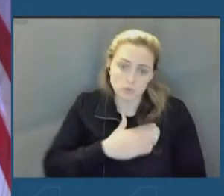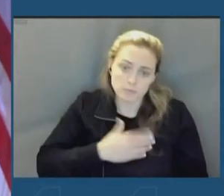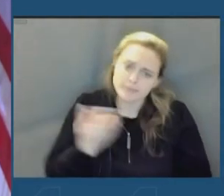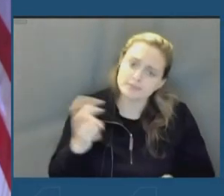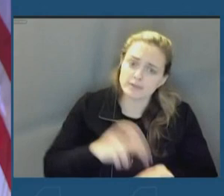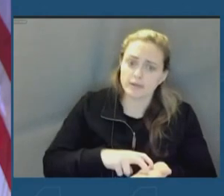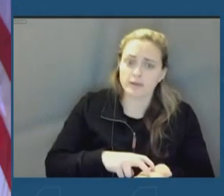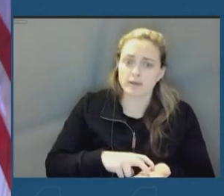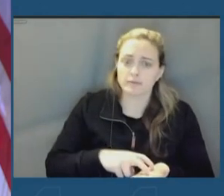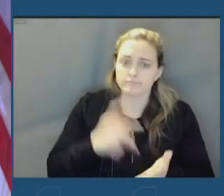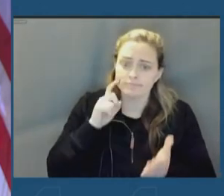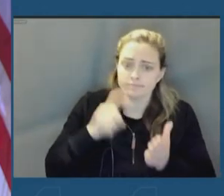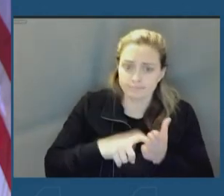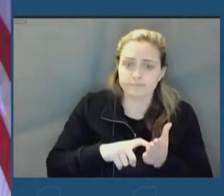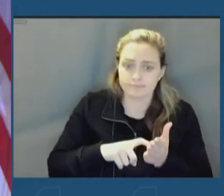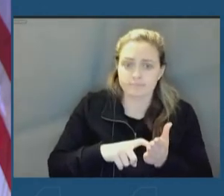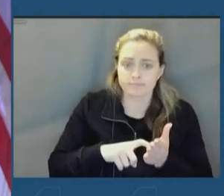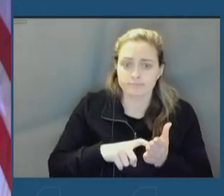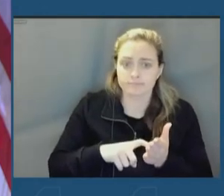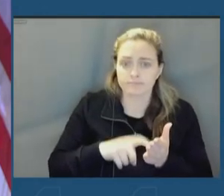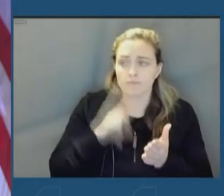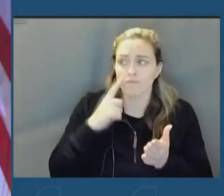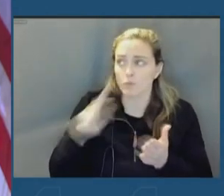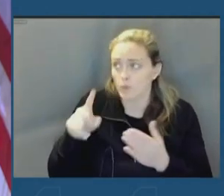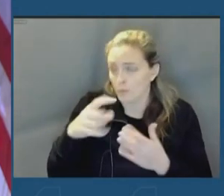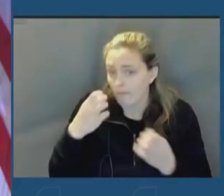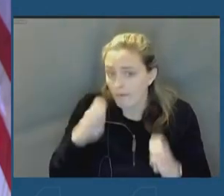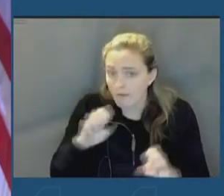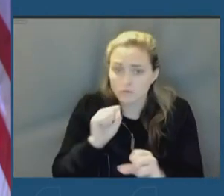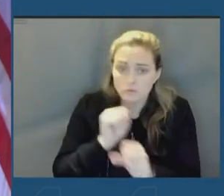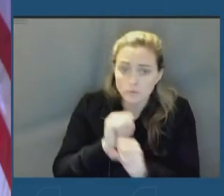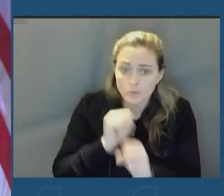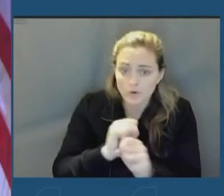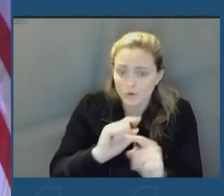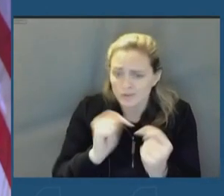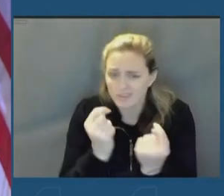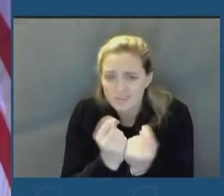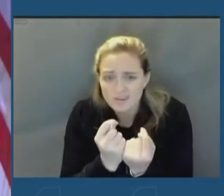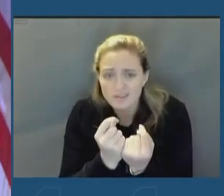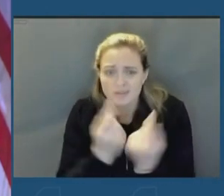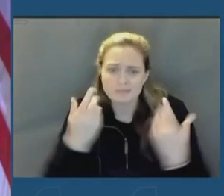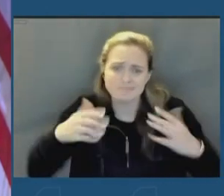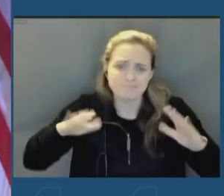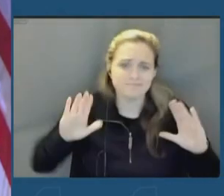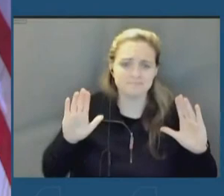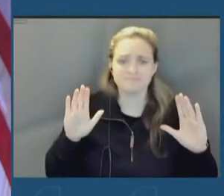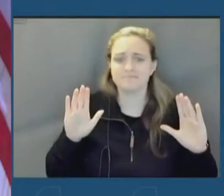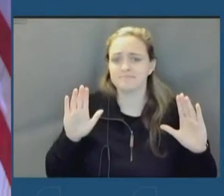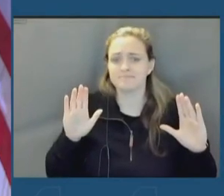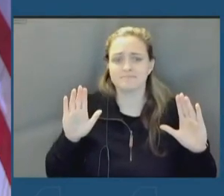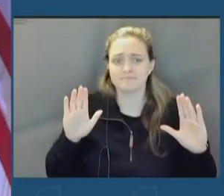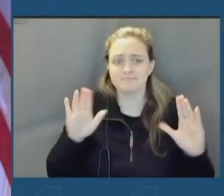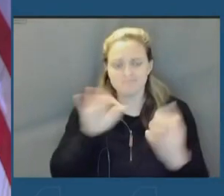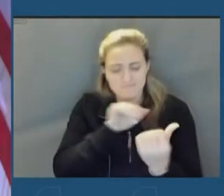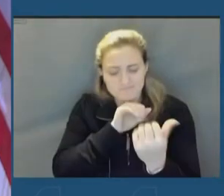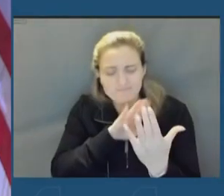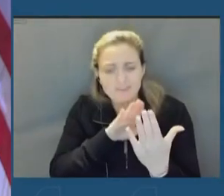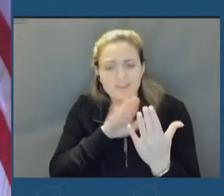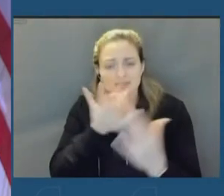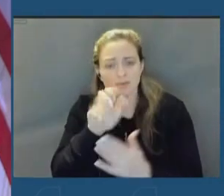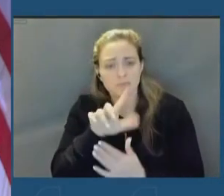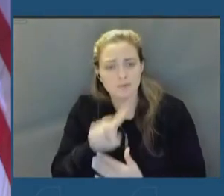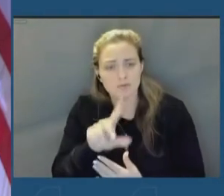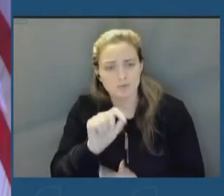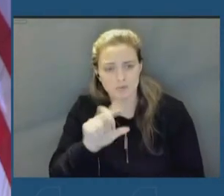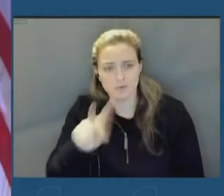to be recognized for your efforts and for your team's sacrifices in the face of the blizzard of